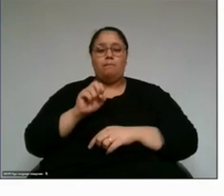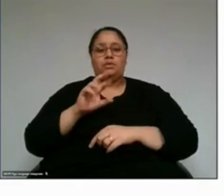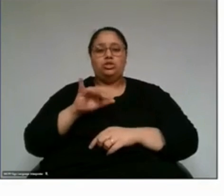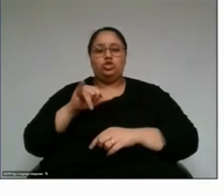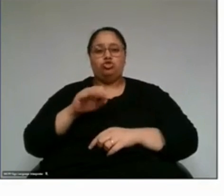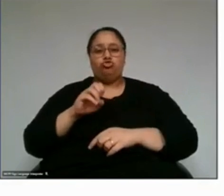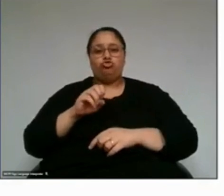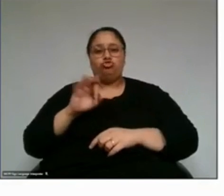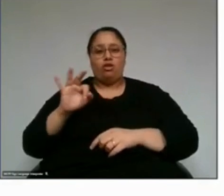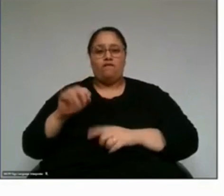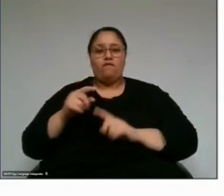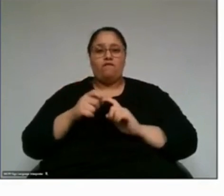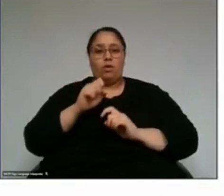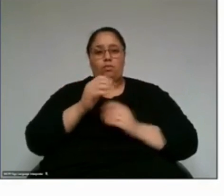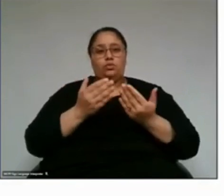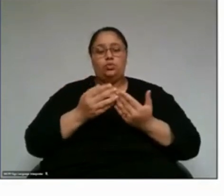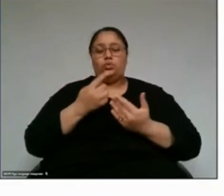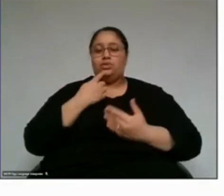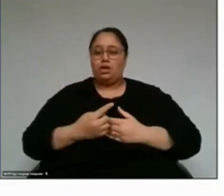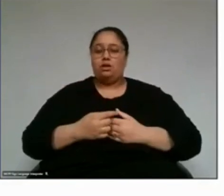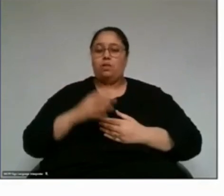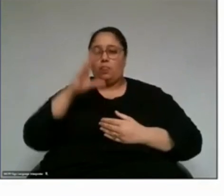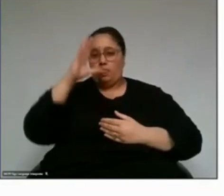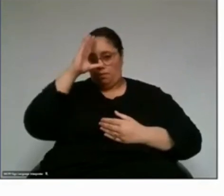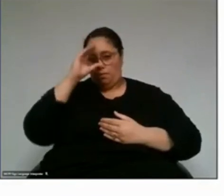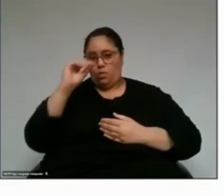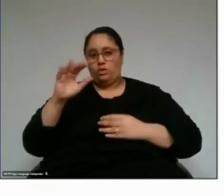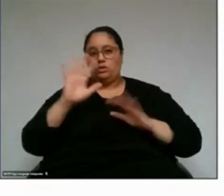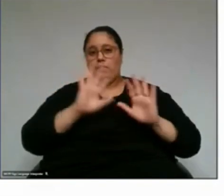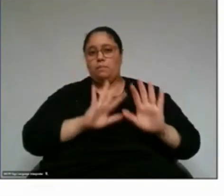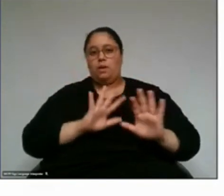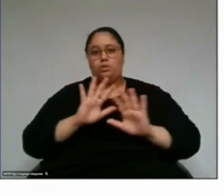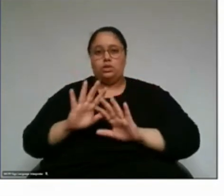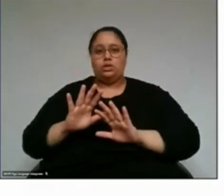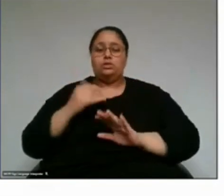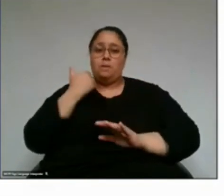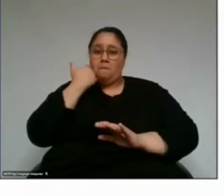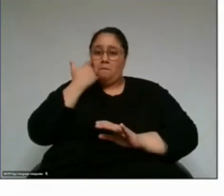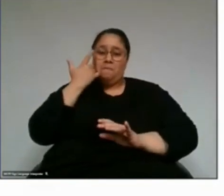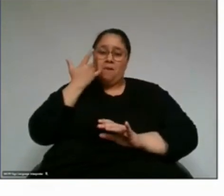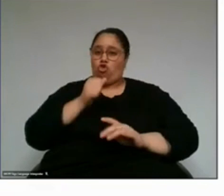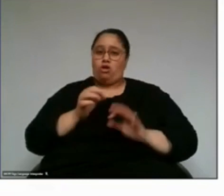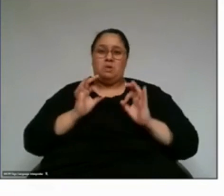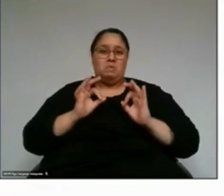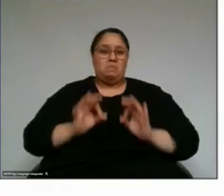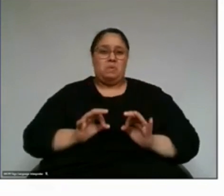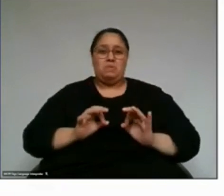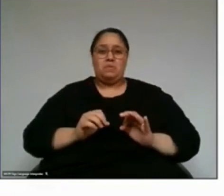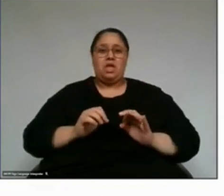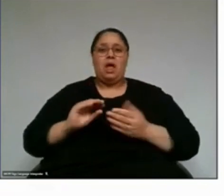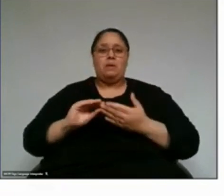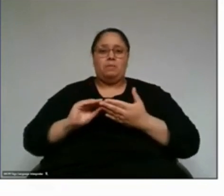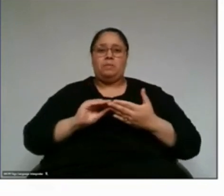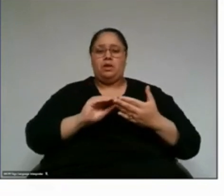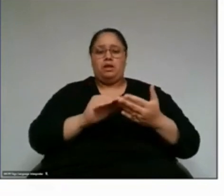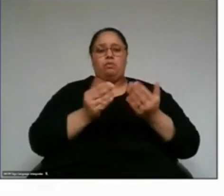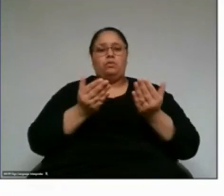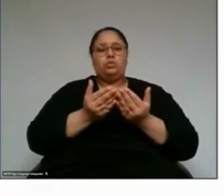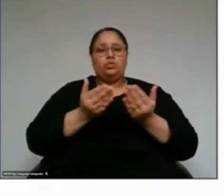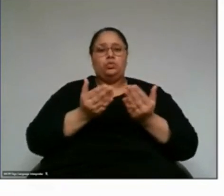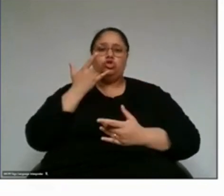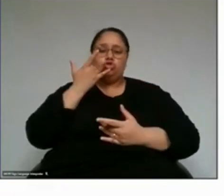Cohen of the school said the boys' protest was embarrassing, inappropriate, and it brought the school